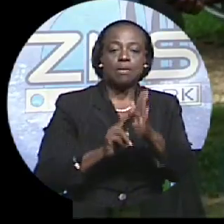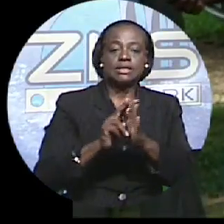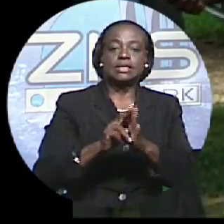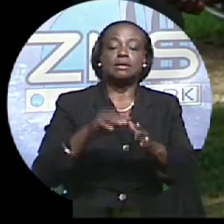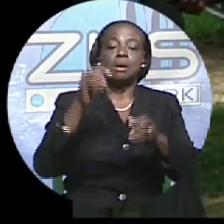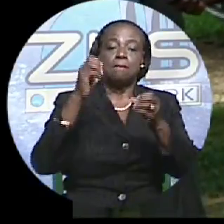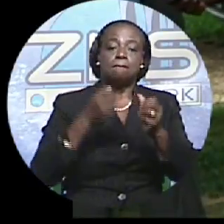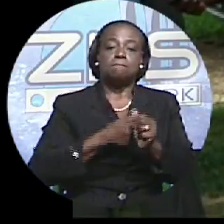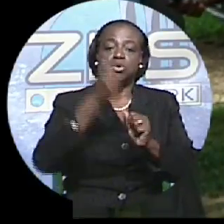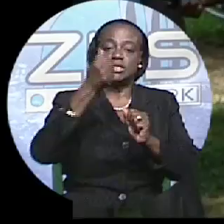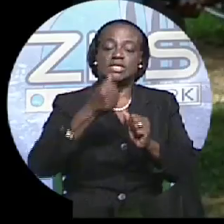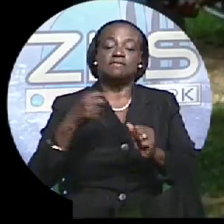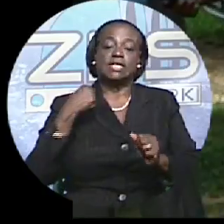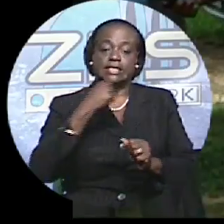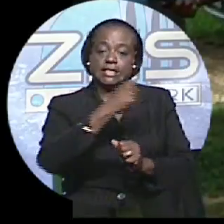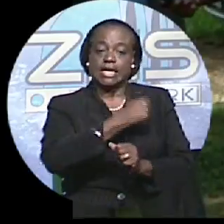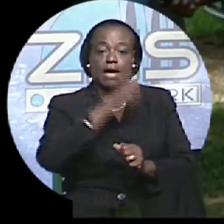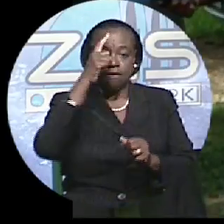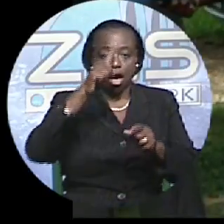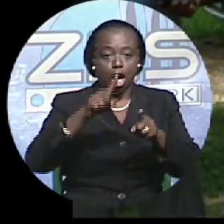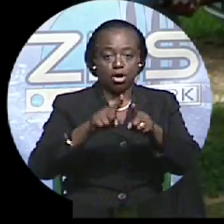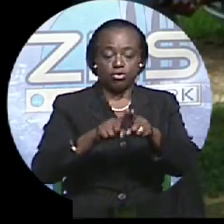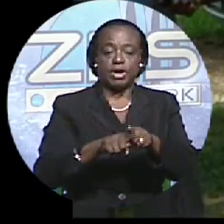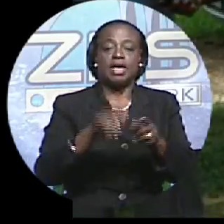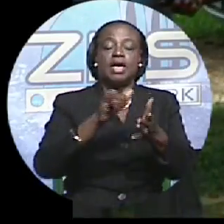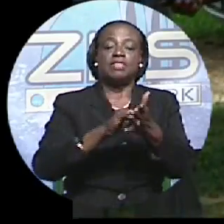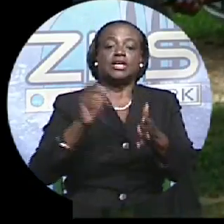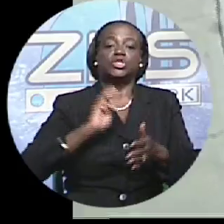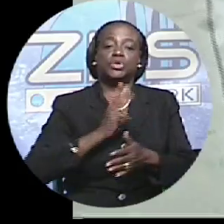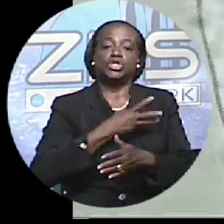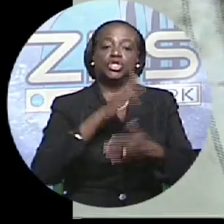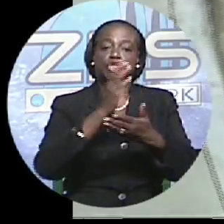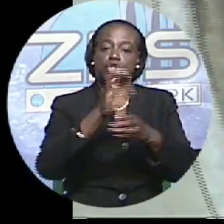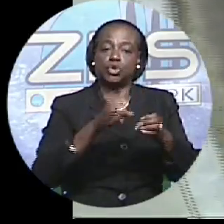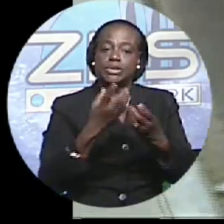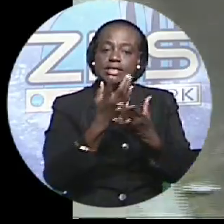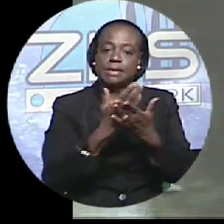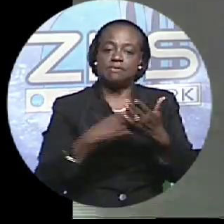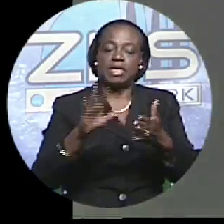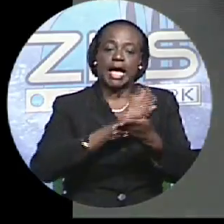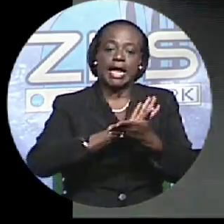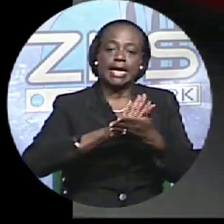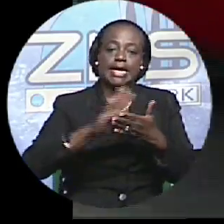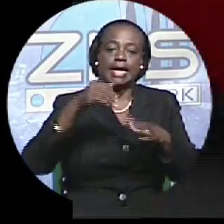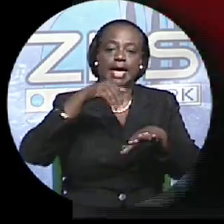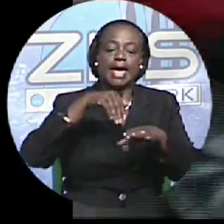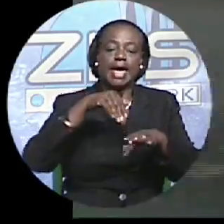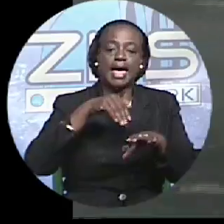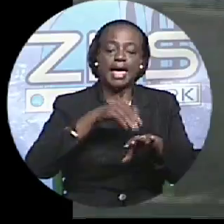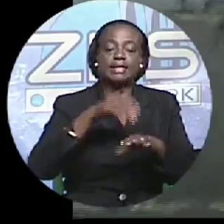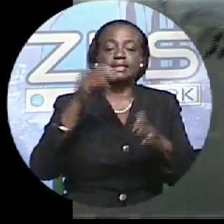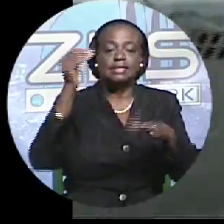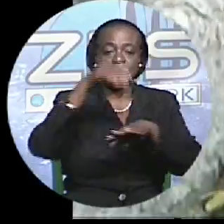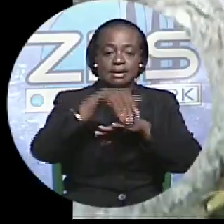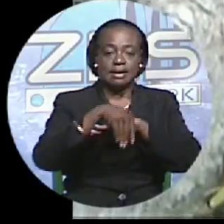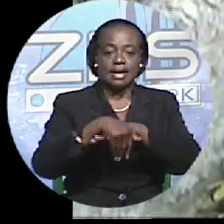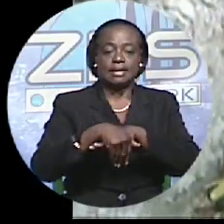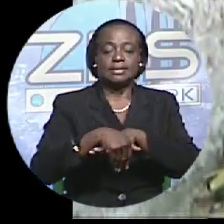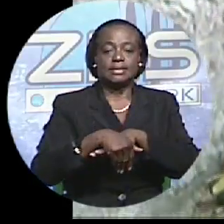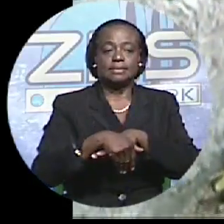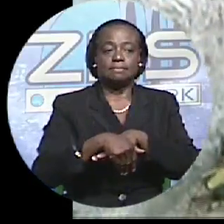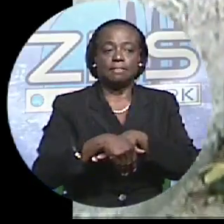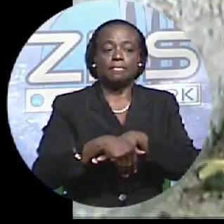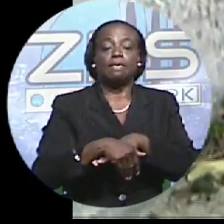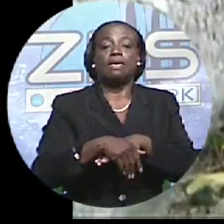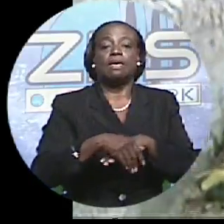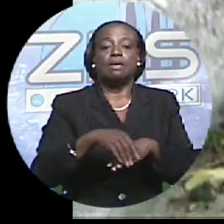of the Bay Street cleaning and for some parts, some of the other cleaning at night. Now a campaign will be launched soon to encourage residents to